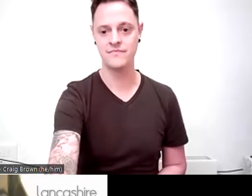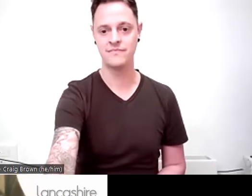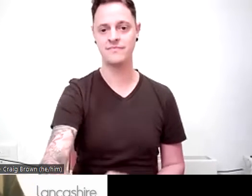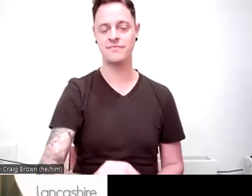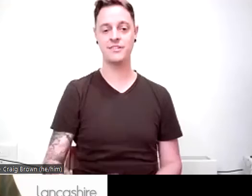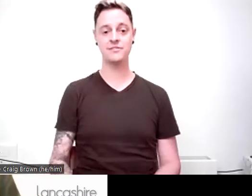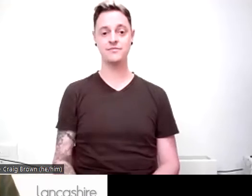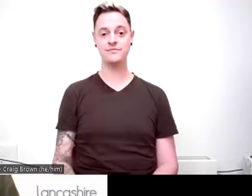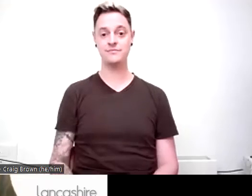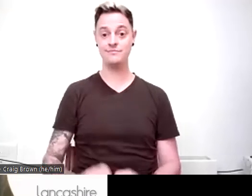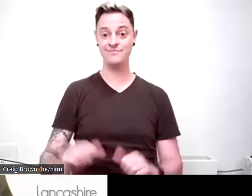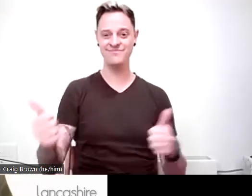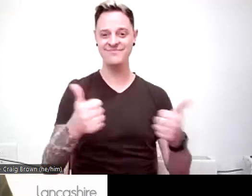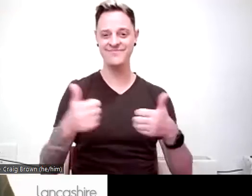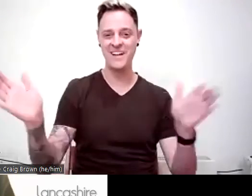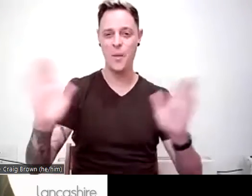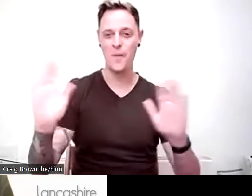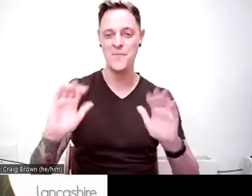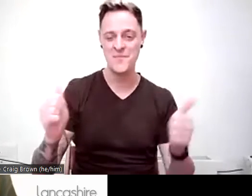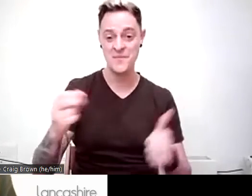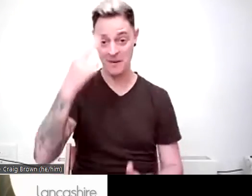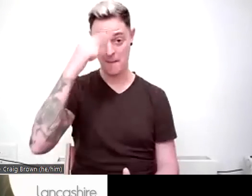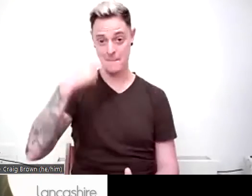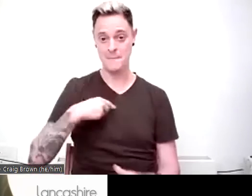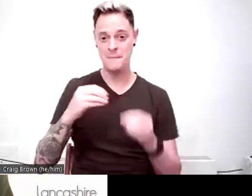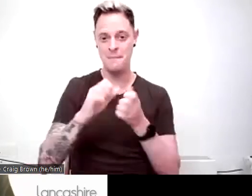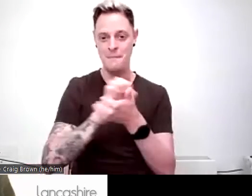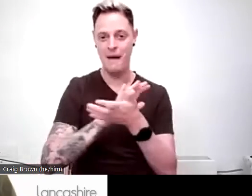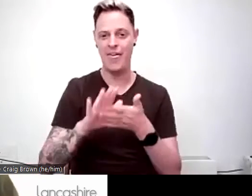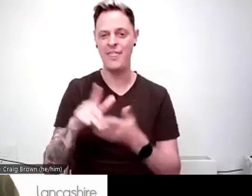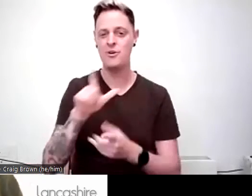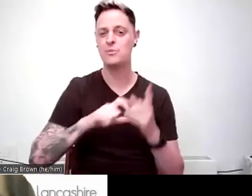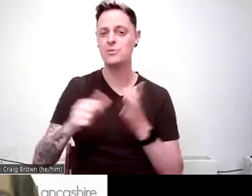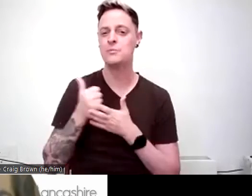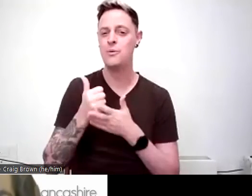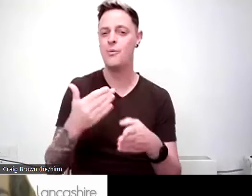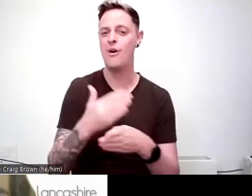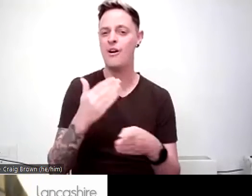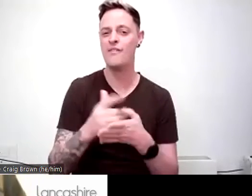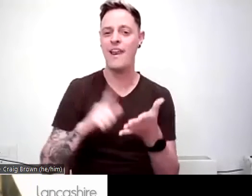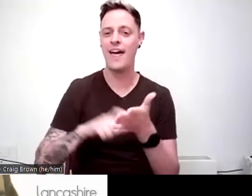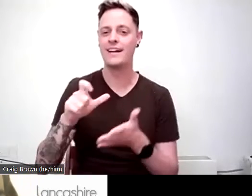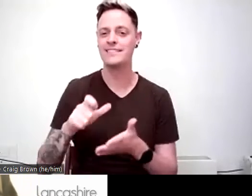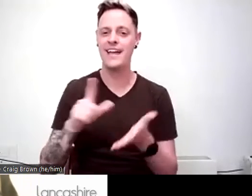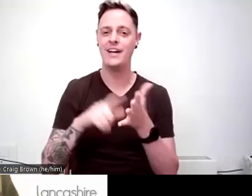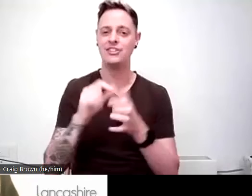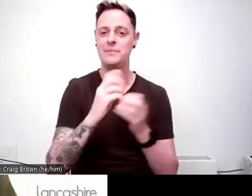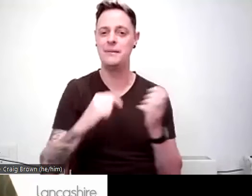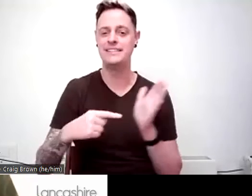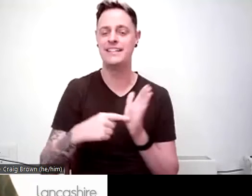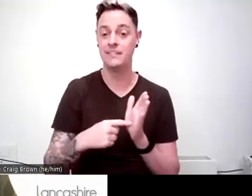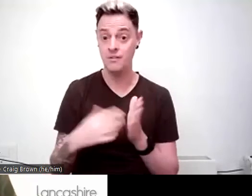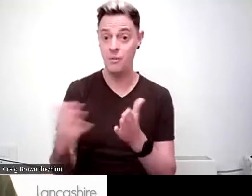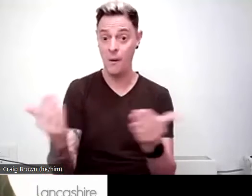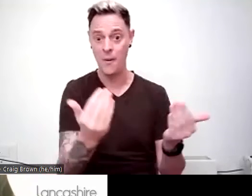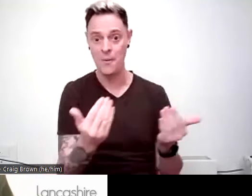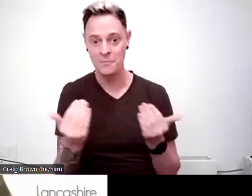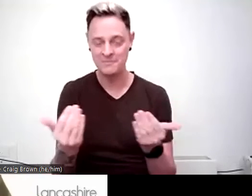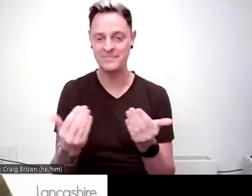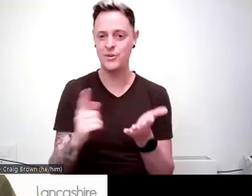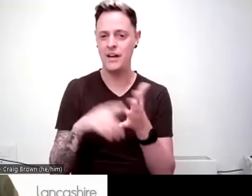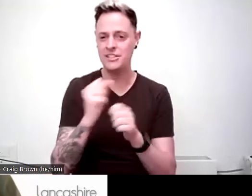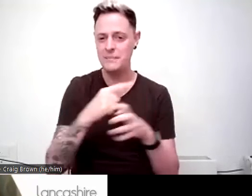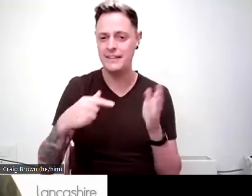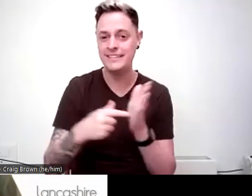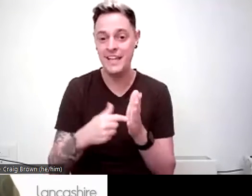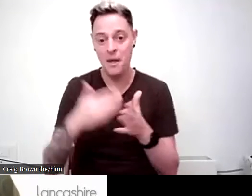Okay, so hi everyone, my name's Beth. I'm the community support worker here at Lancashire LGBT, and welcome to Lancashire LGBT's